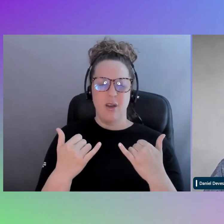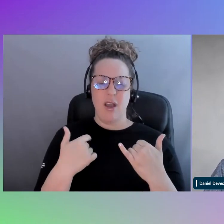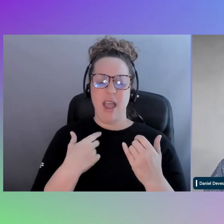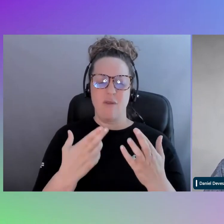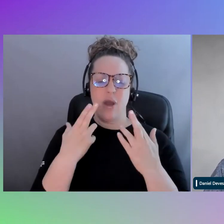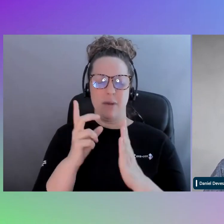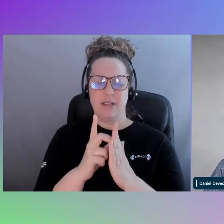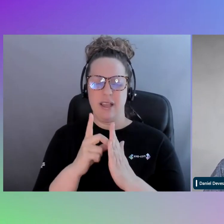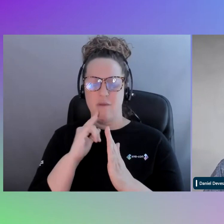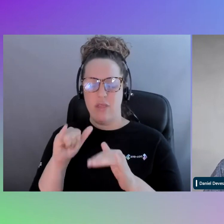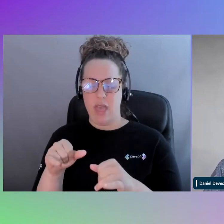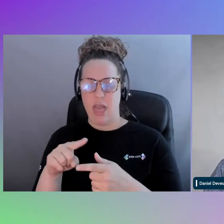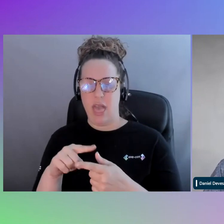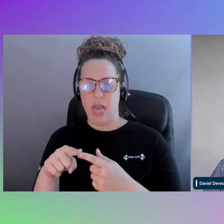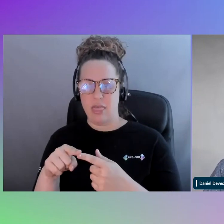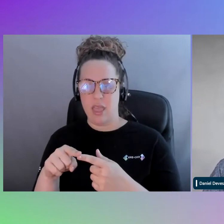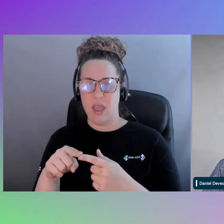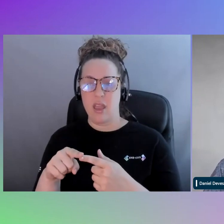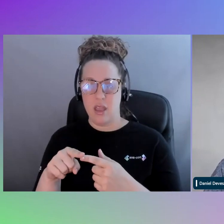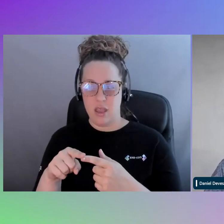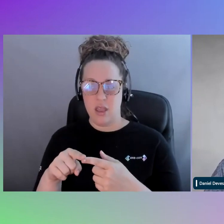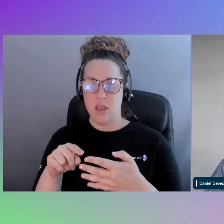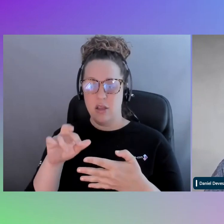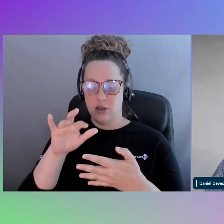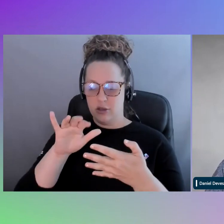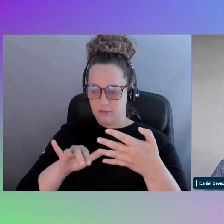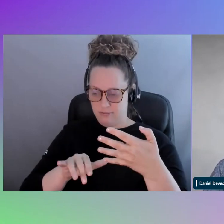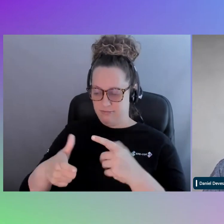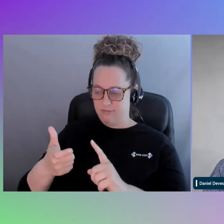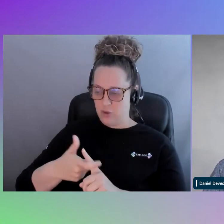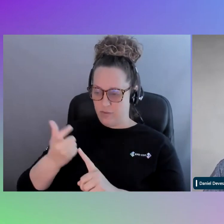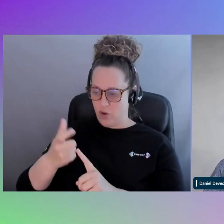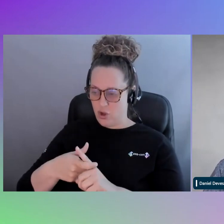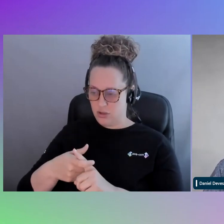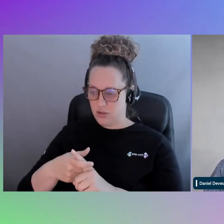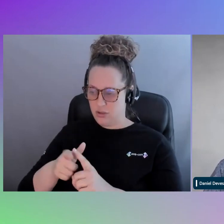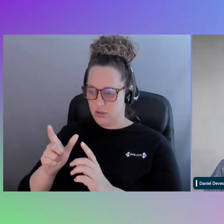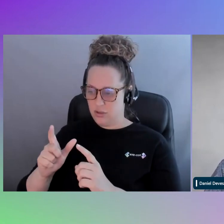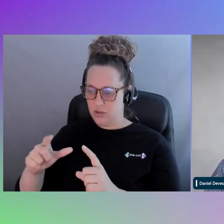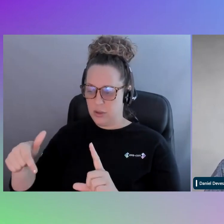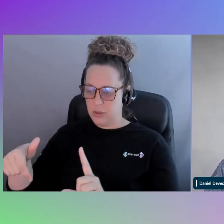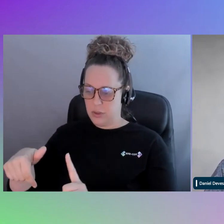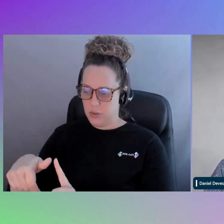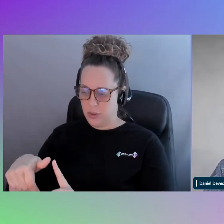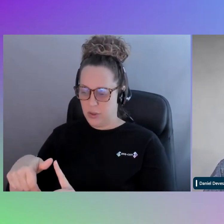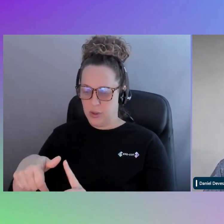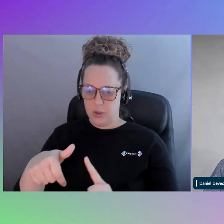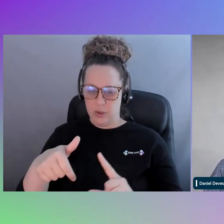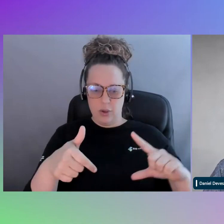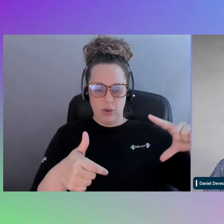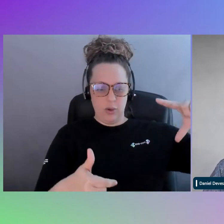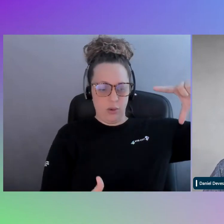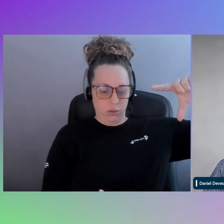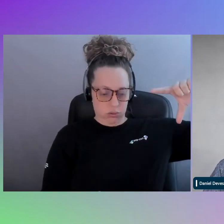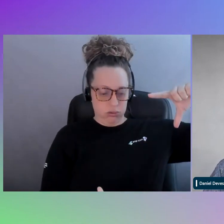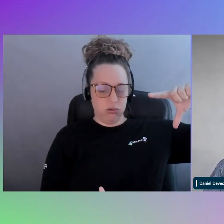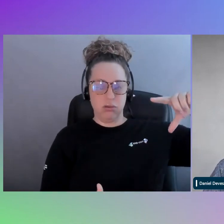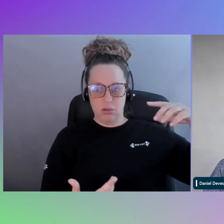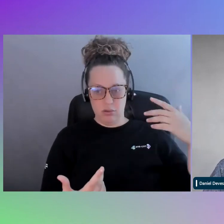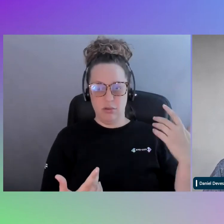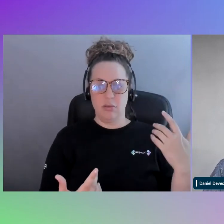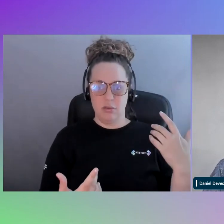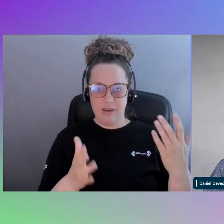then mock up how it looks for the default text size and the largest one. because then is where you're going to see